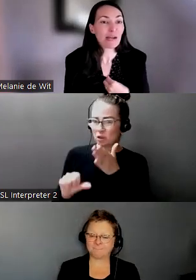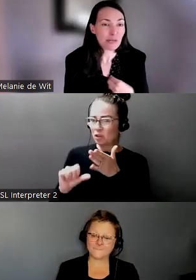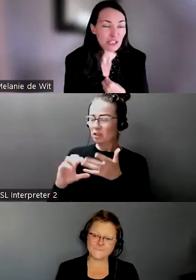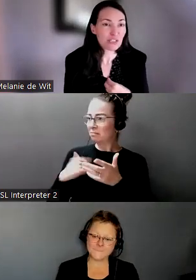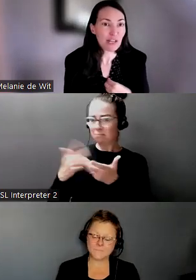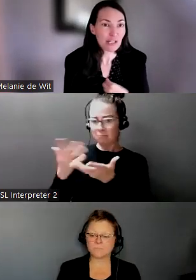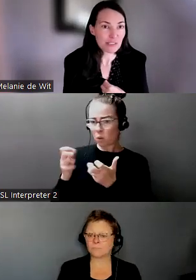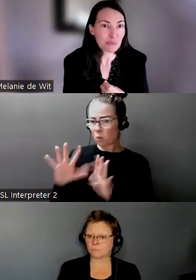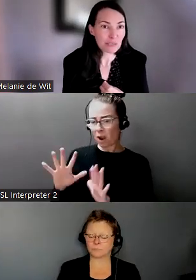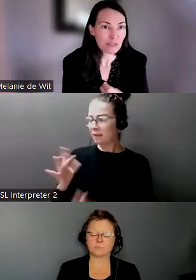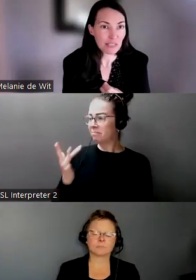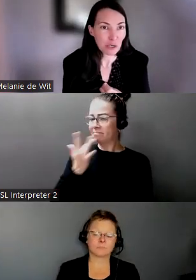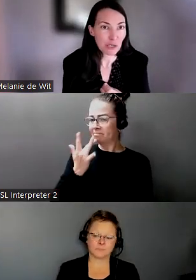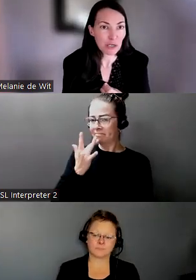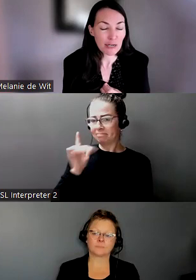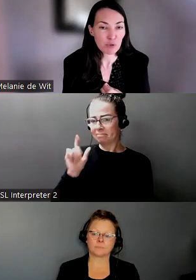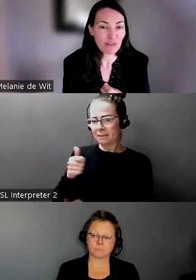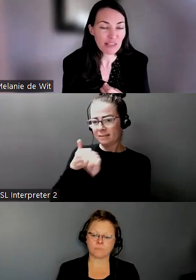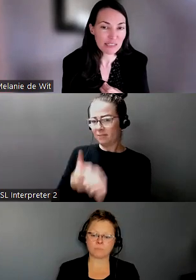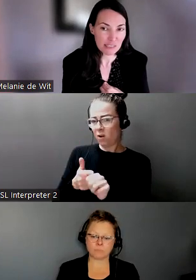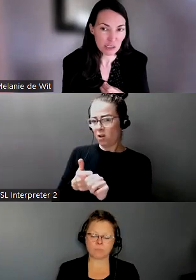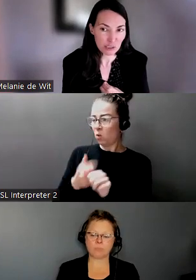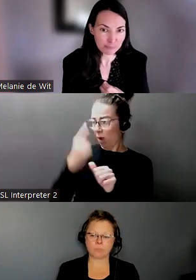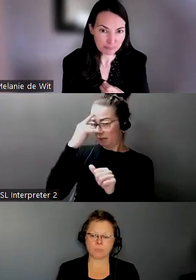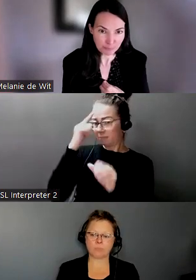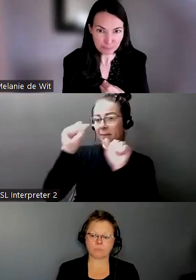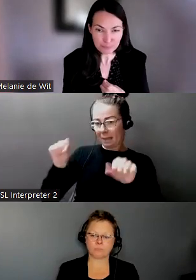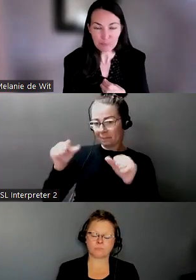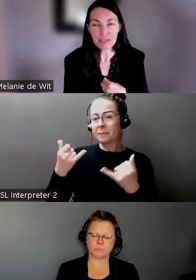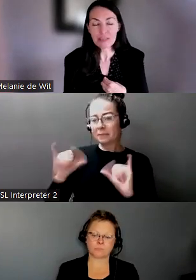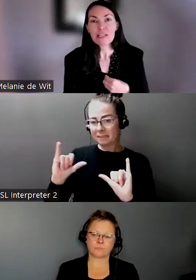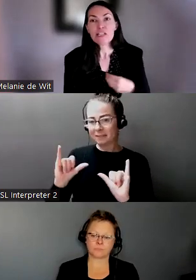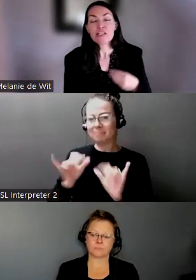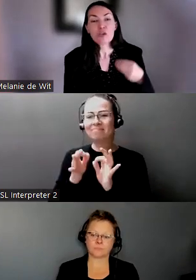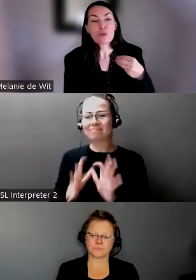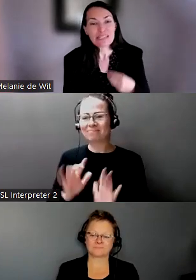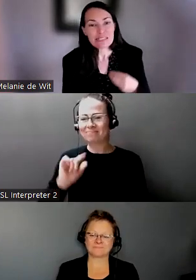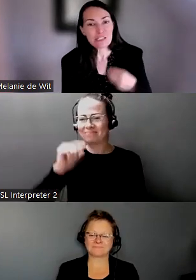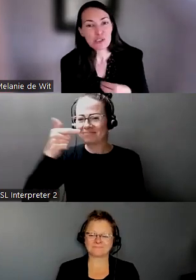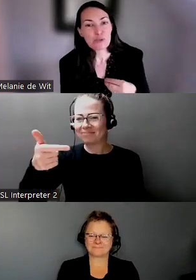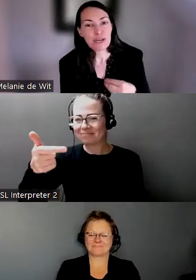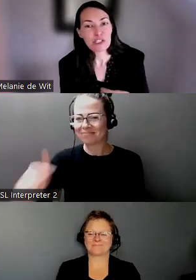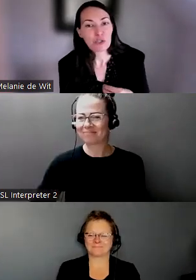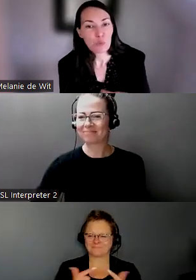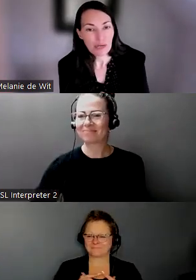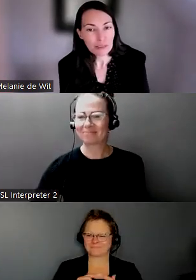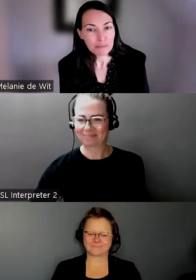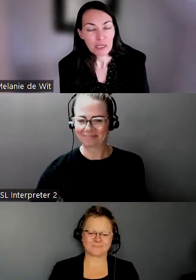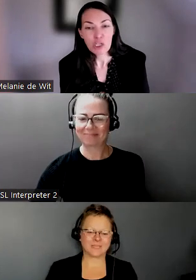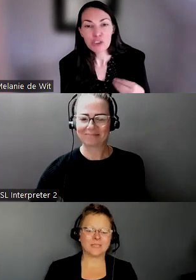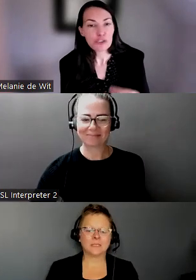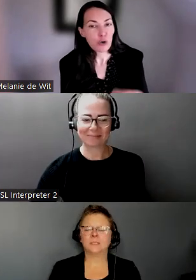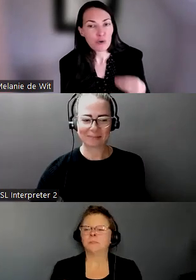It's my wishes, values, and beliefs that are driving the decision. So in a situation